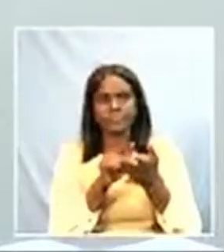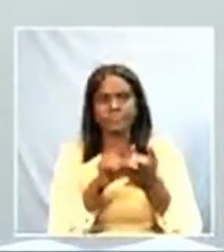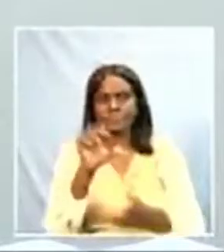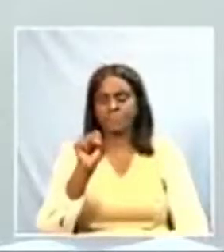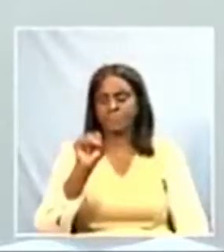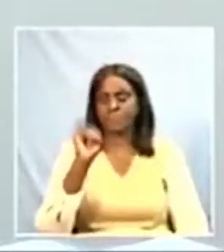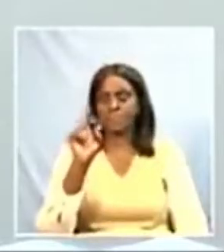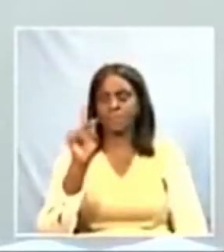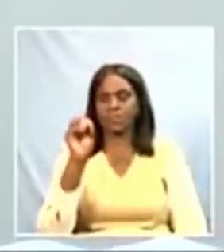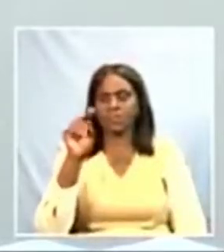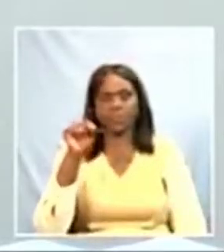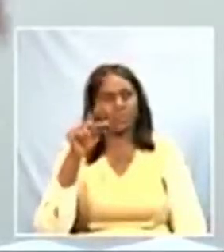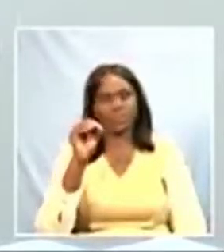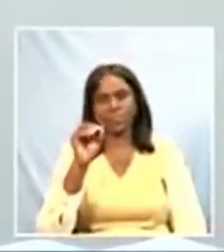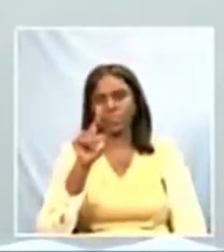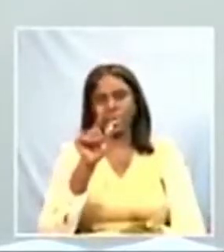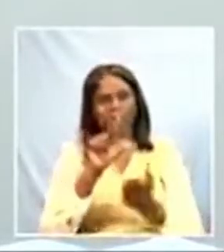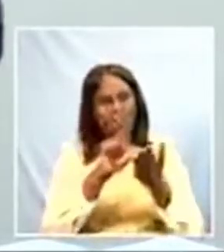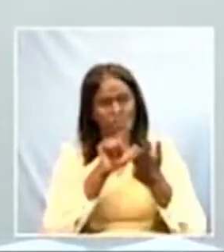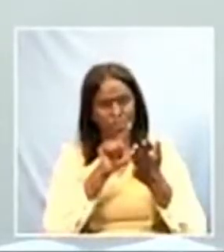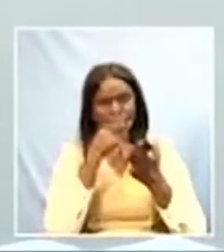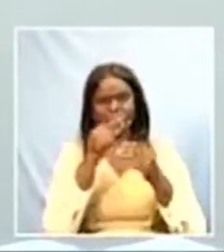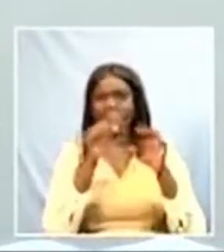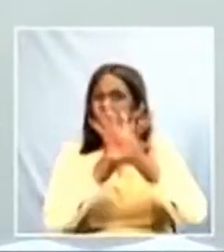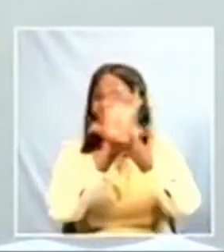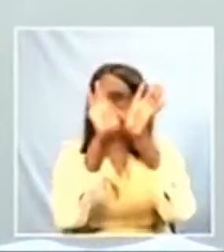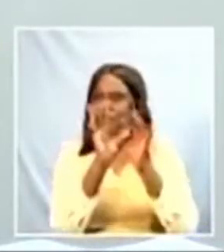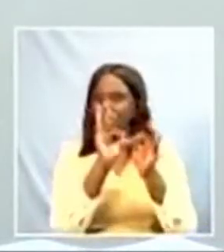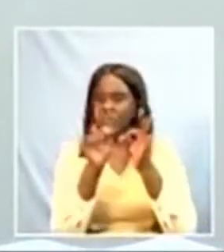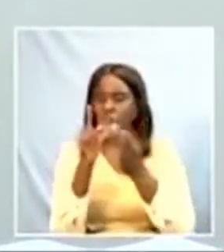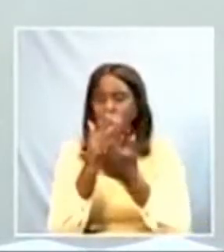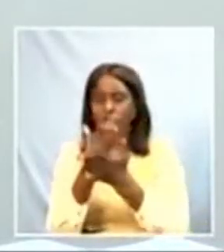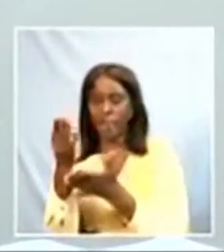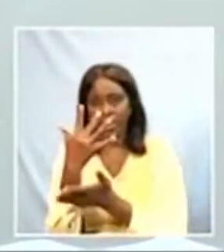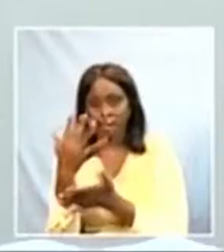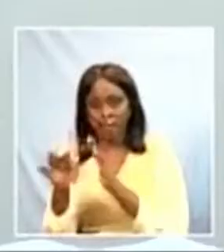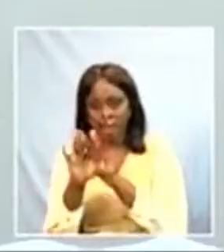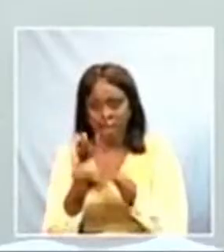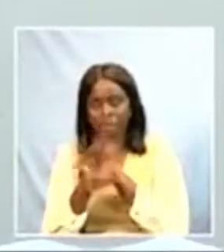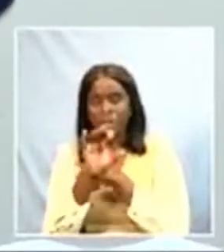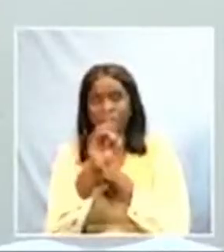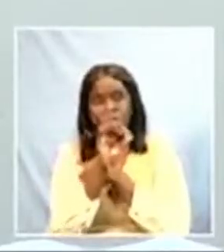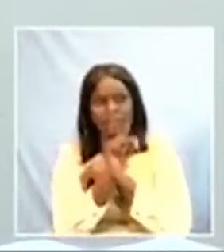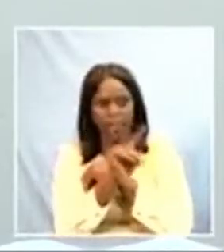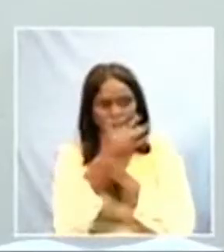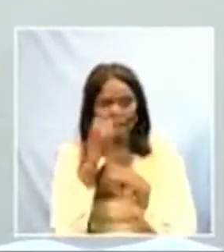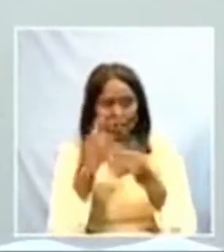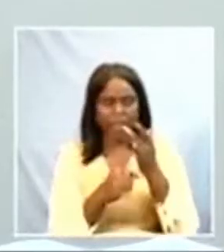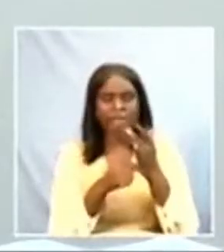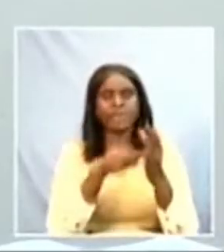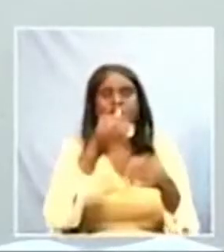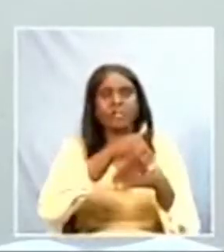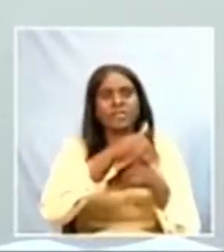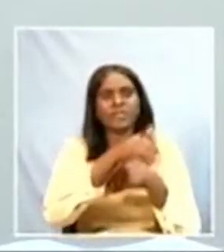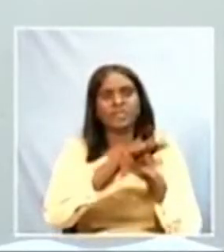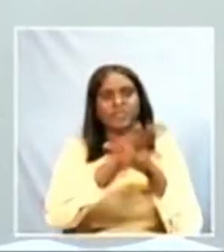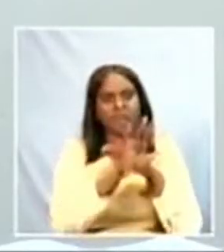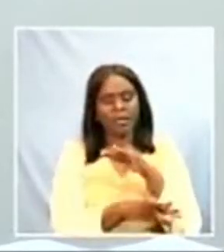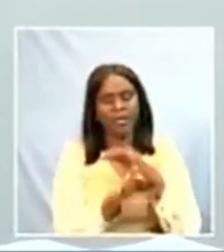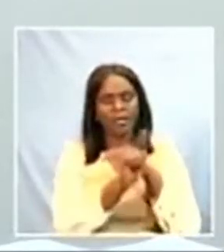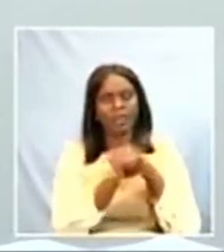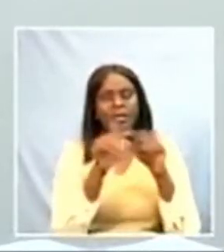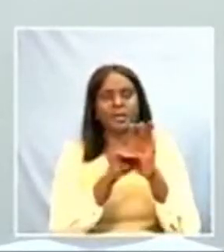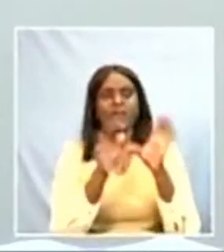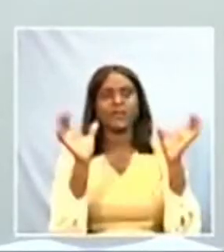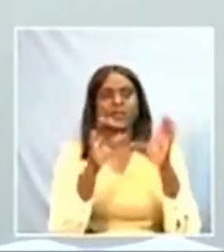SIKONGO Council. The loan says clearly, if you procure assets under CDF, they are supposed to be registered in